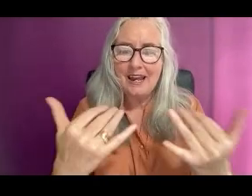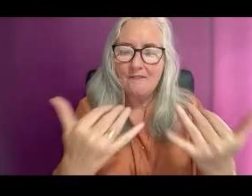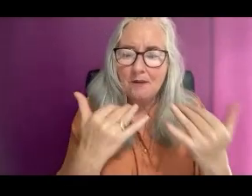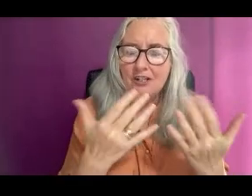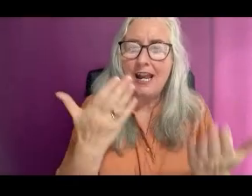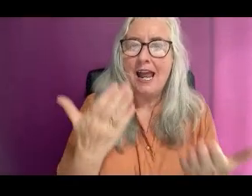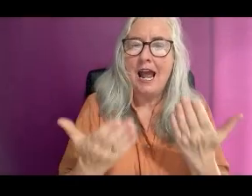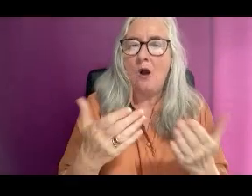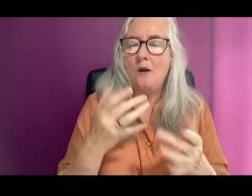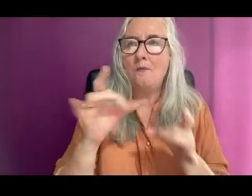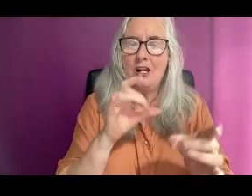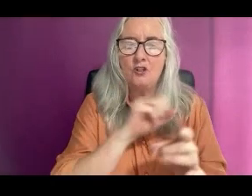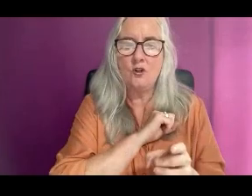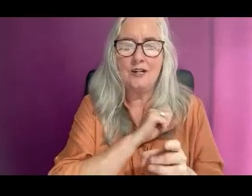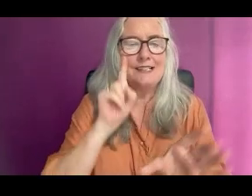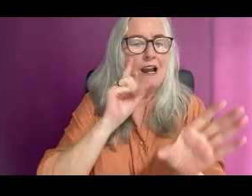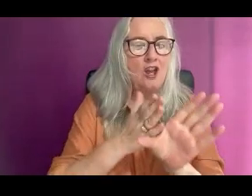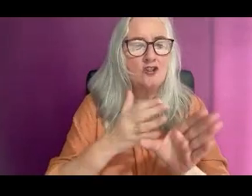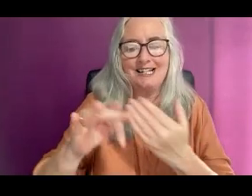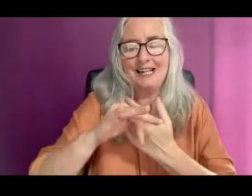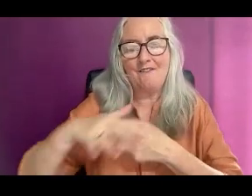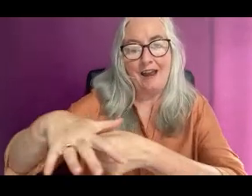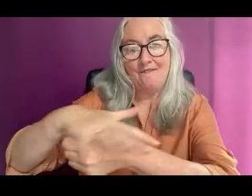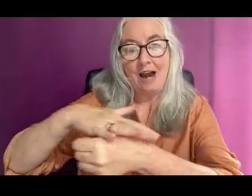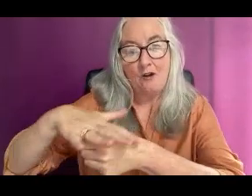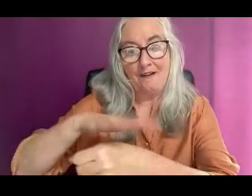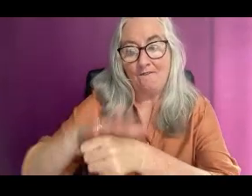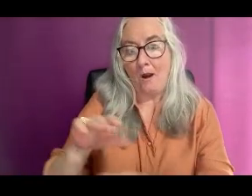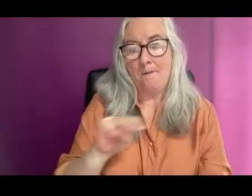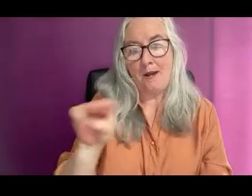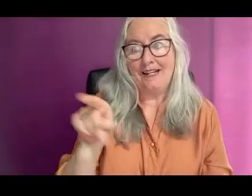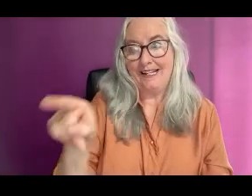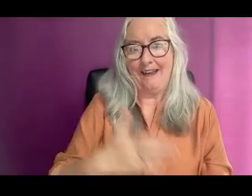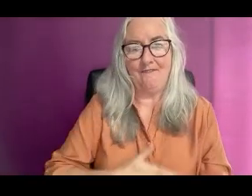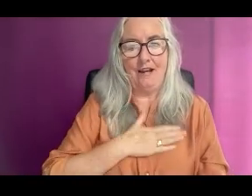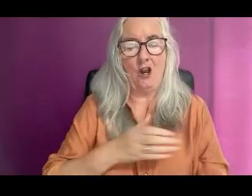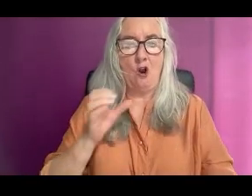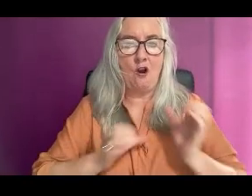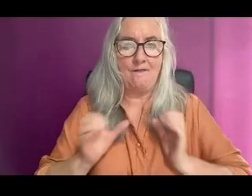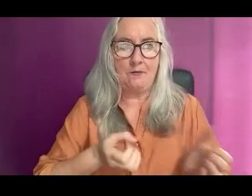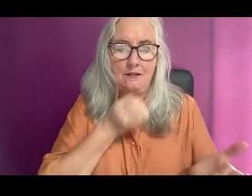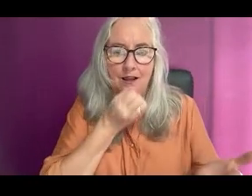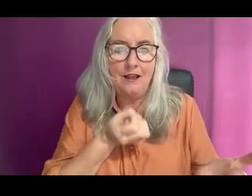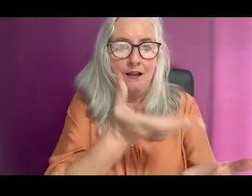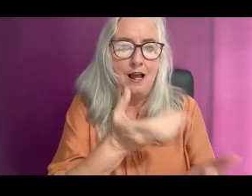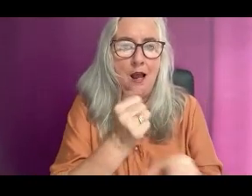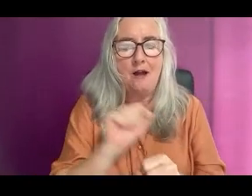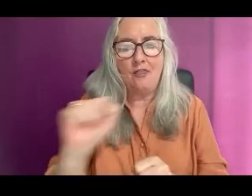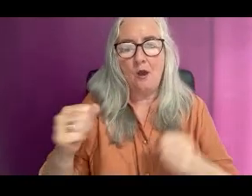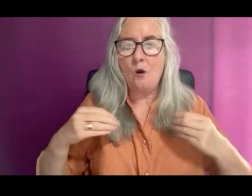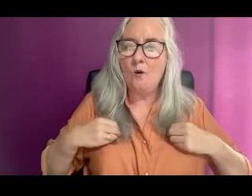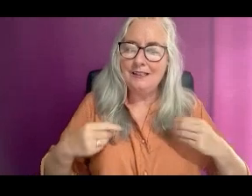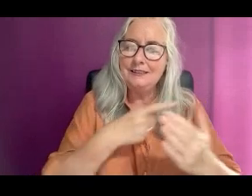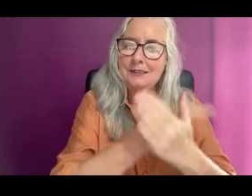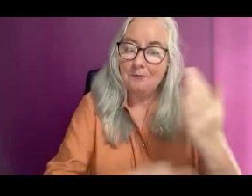psychologically safe environments for people to feel that they are comfortable to disclose about their disability. But we